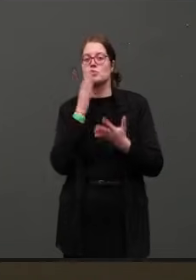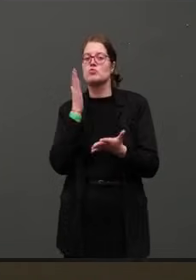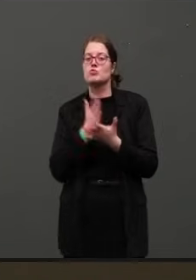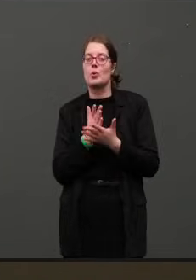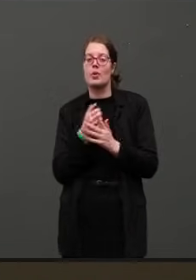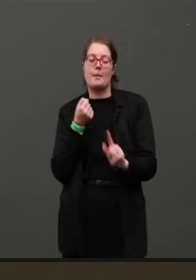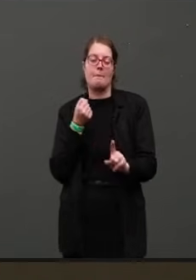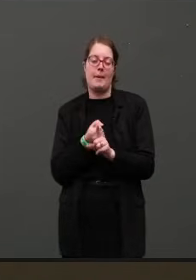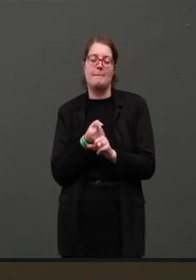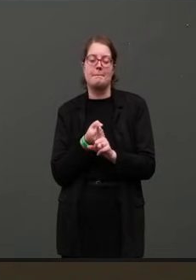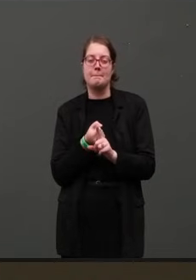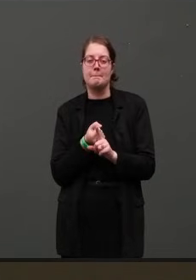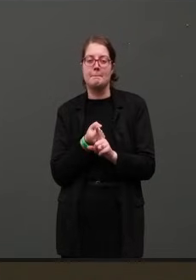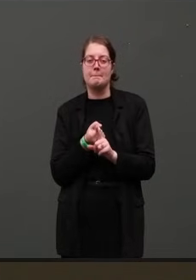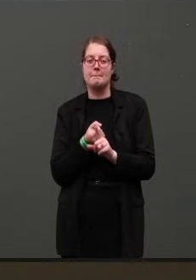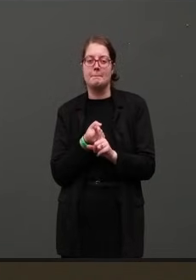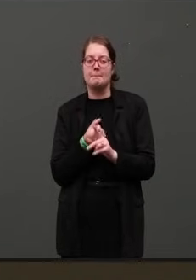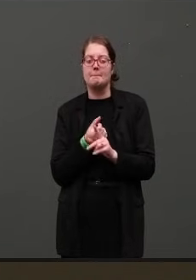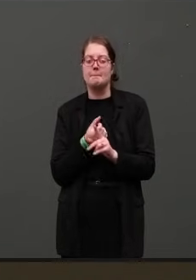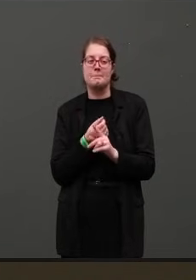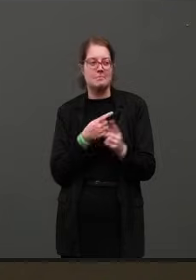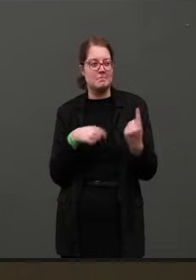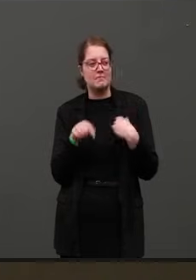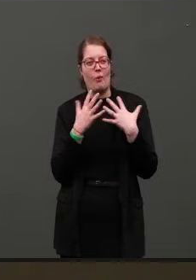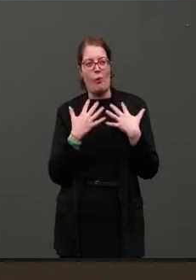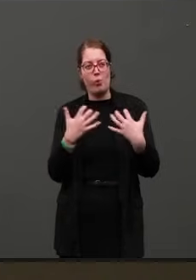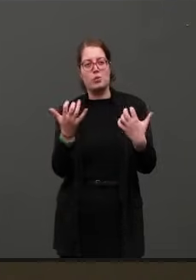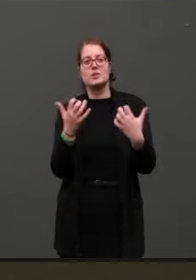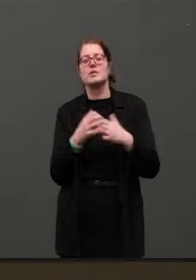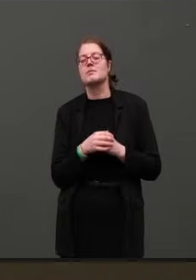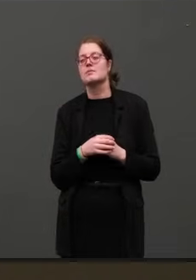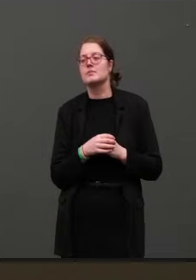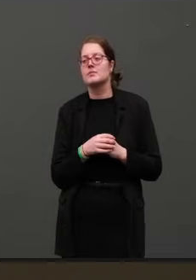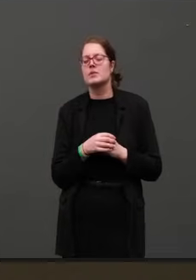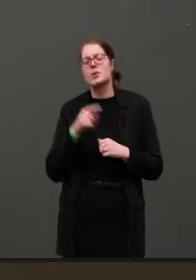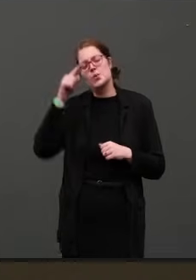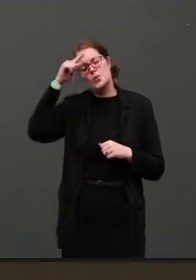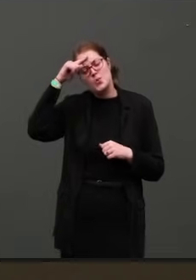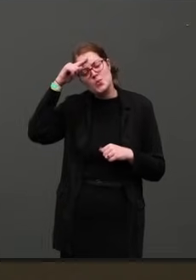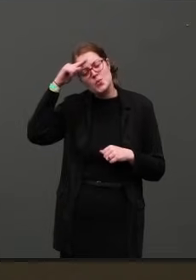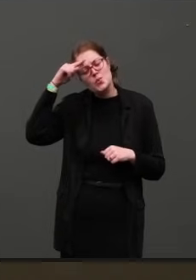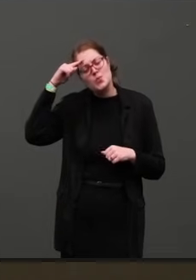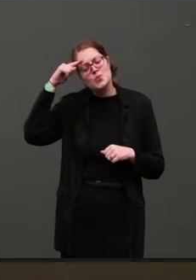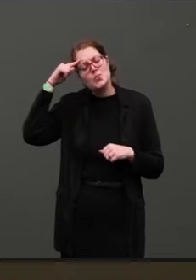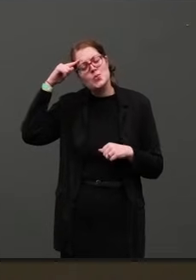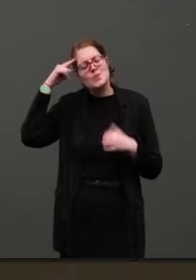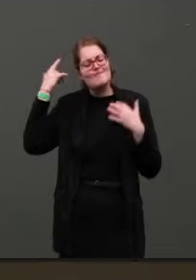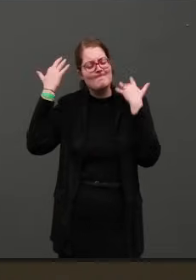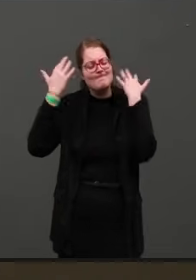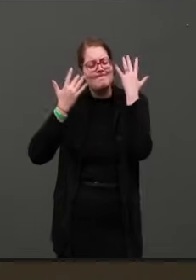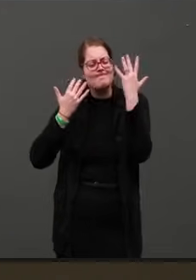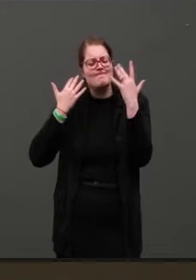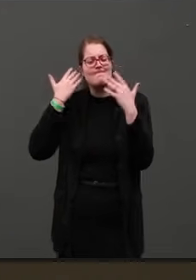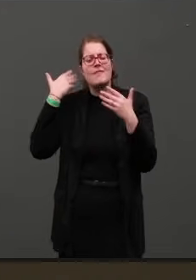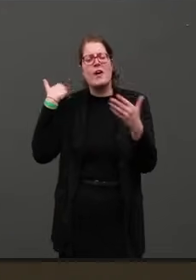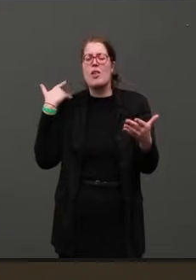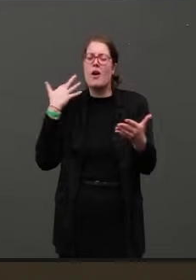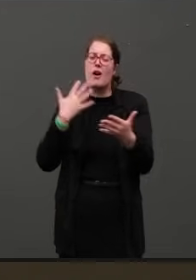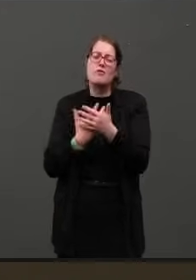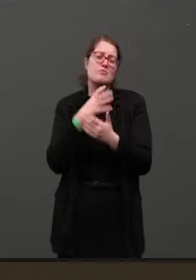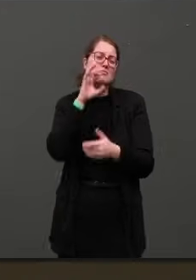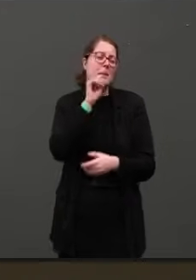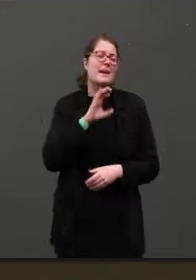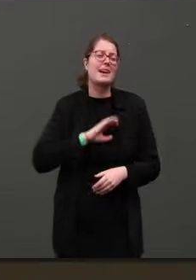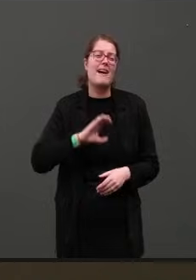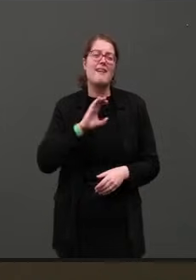more strongly with an audience and will stay with them for much, much longer. We remember characters more than